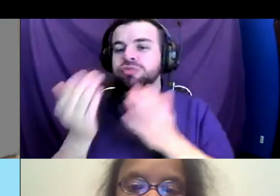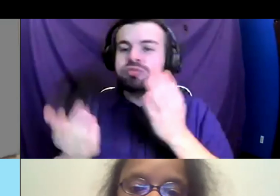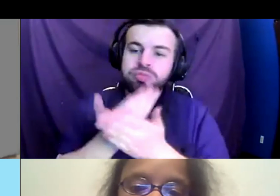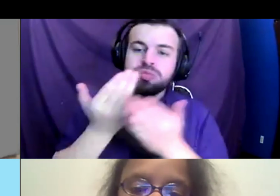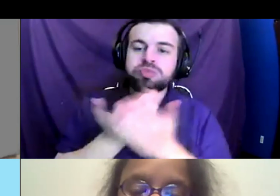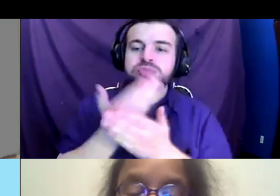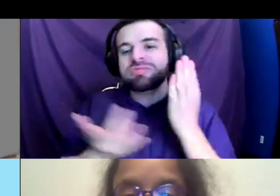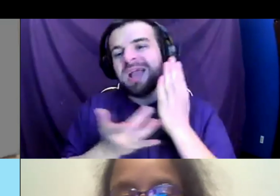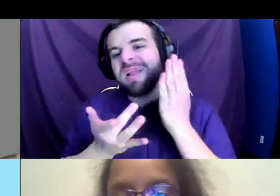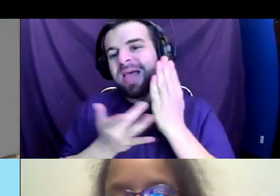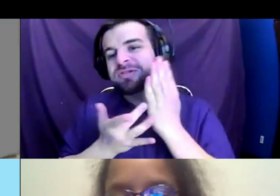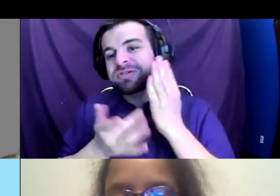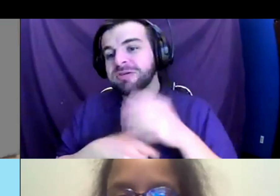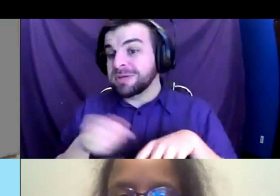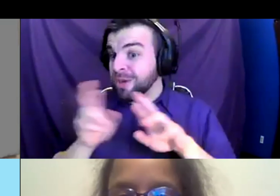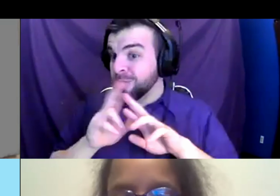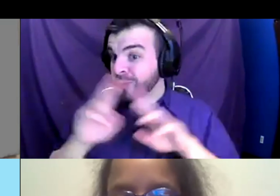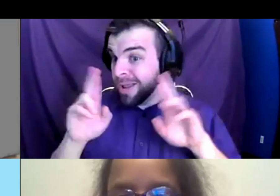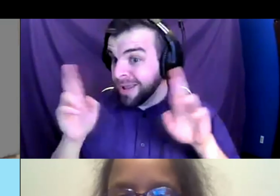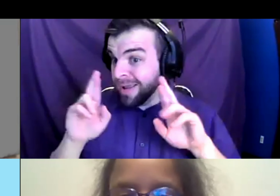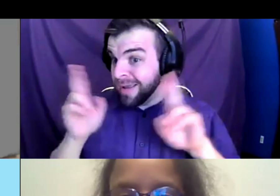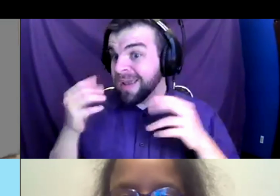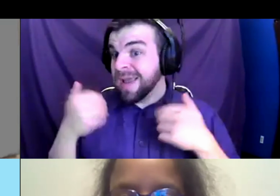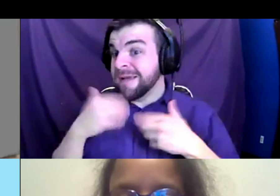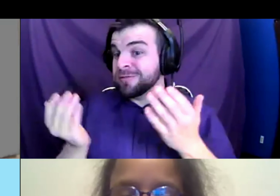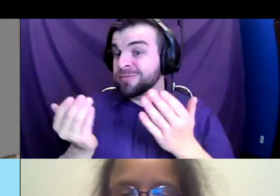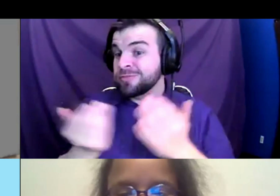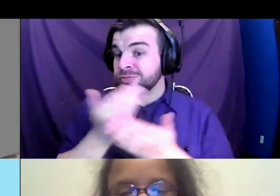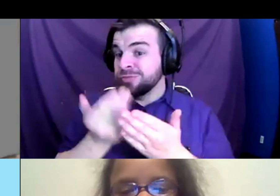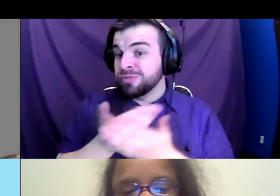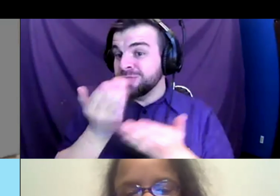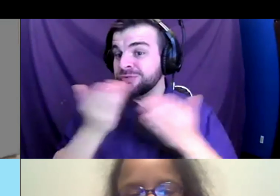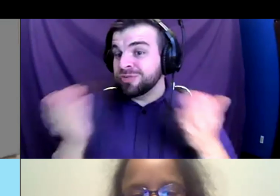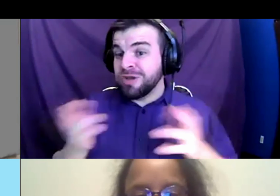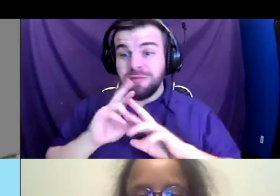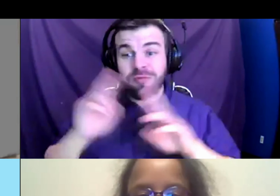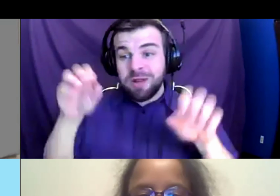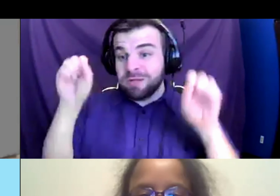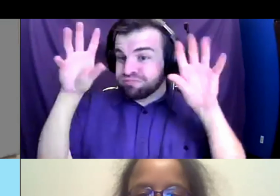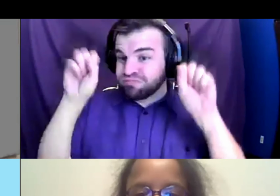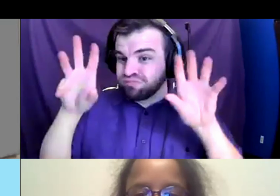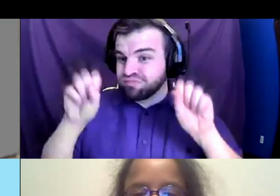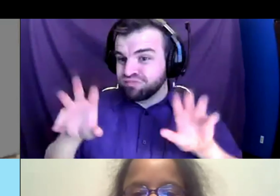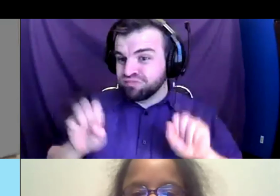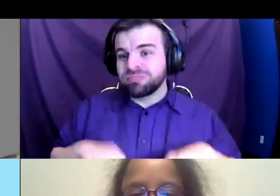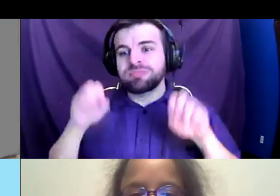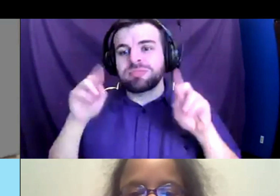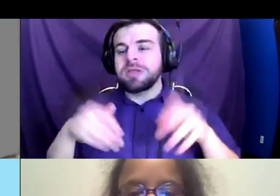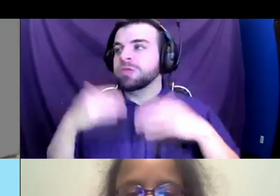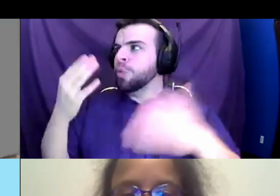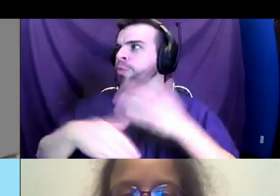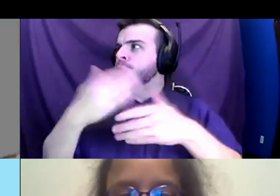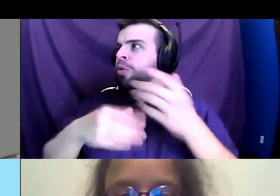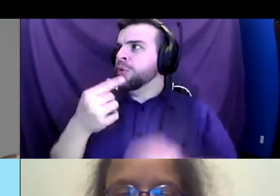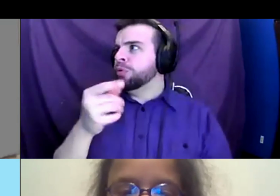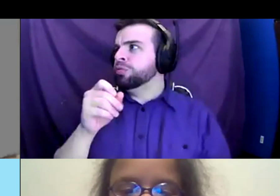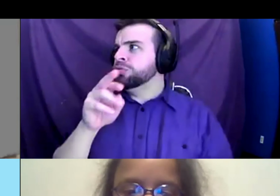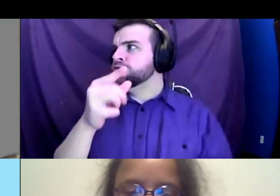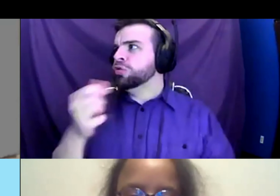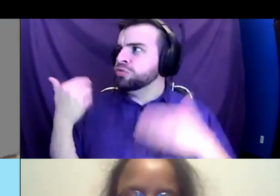ready, y'all. I got some new stuff on my menu. Let's get this rolling, George. Let's get this popping. I love